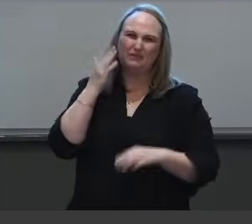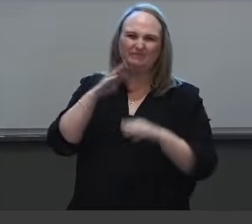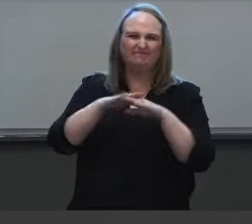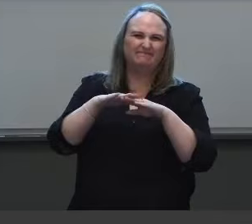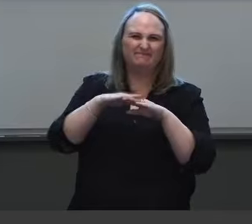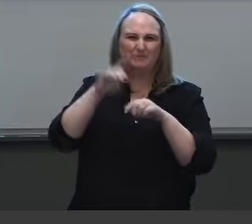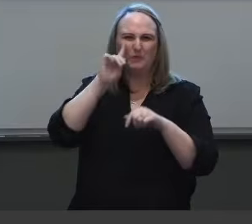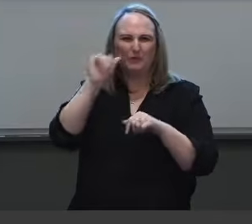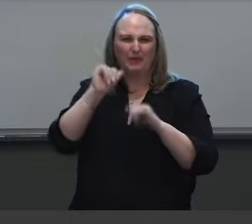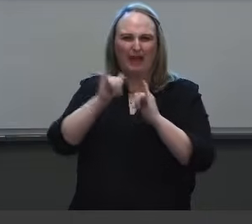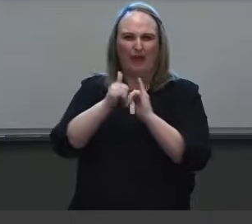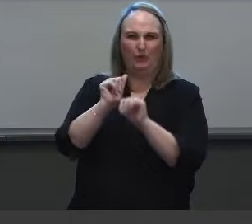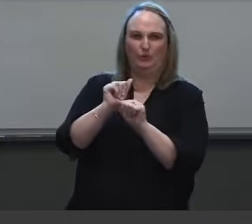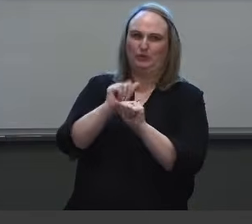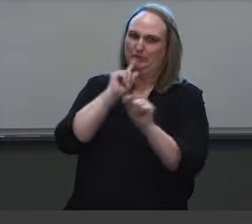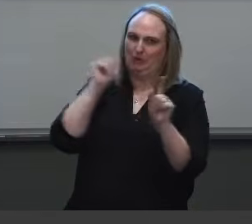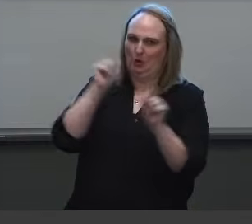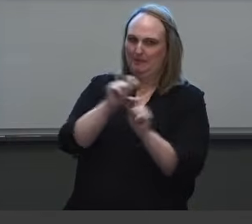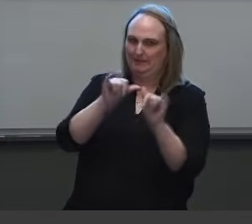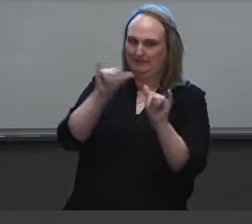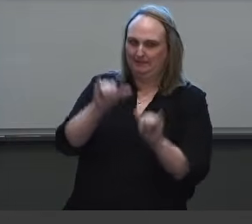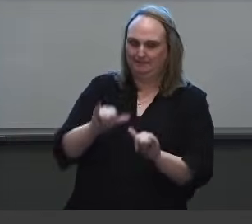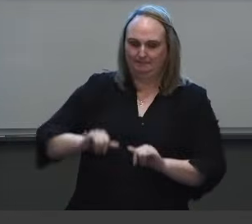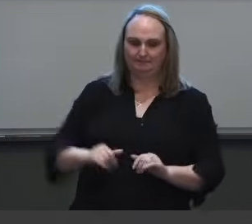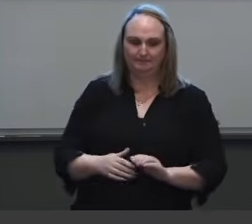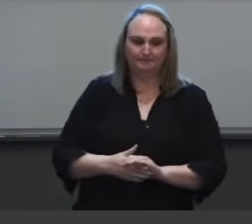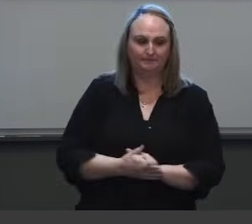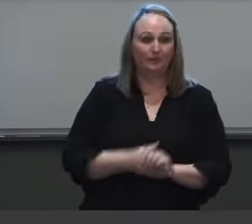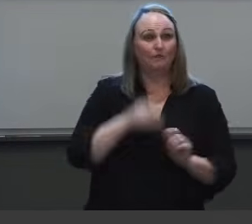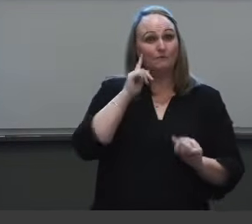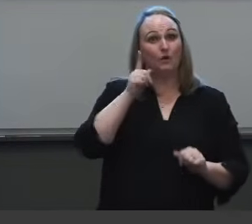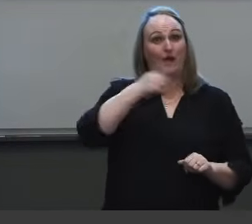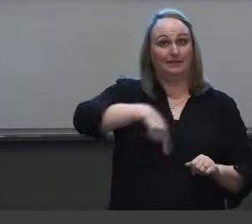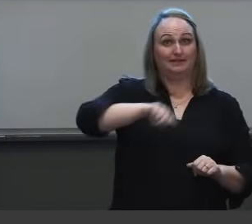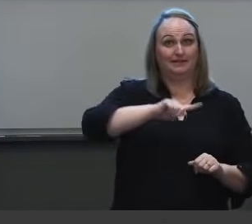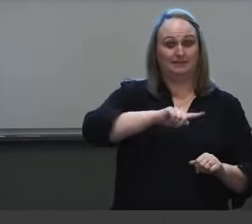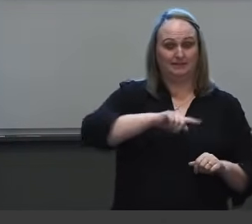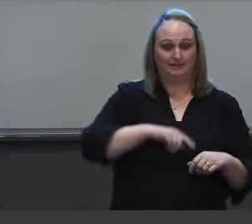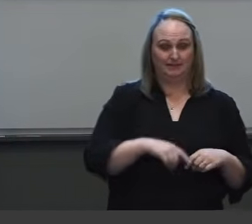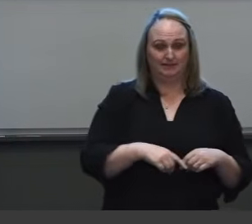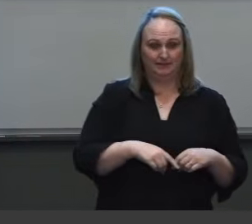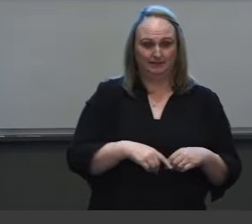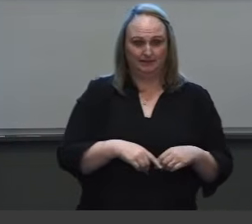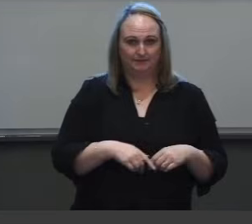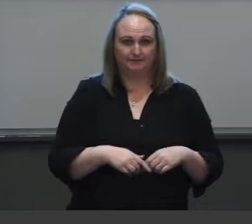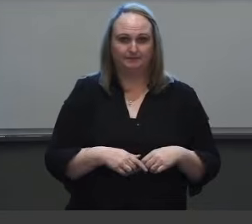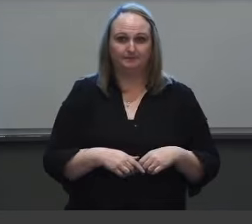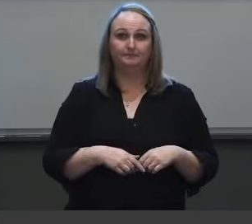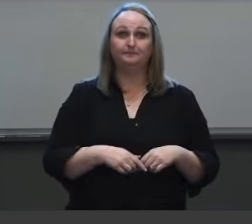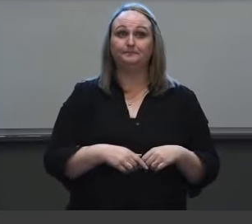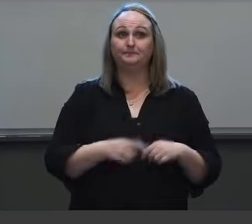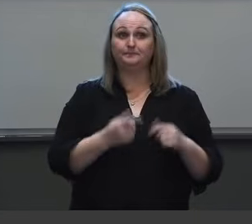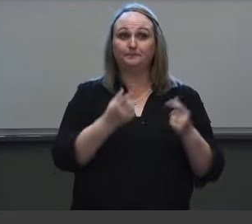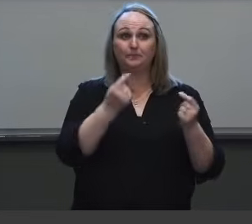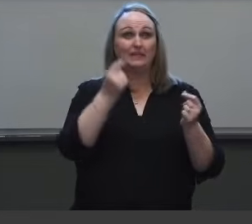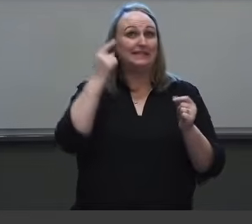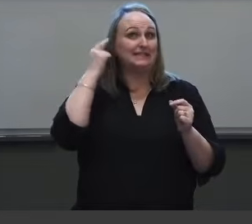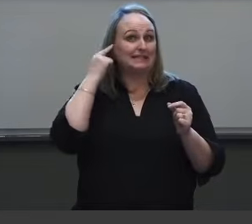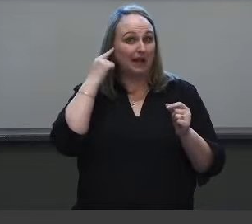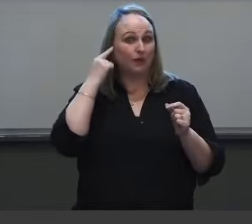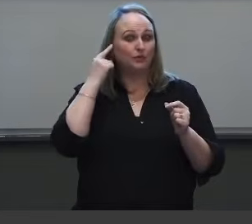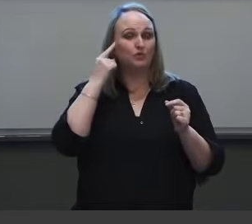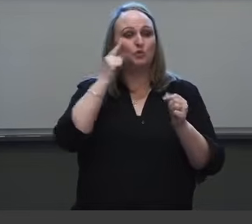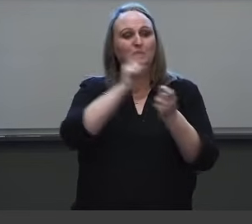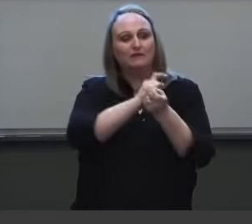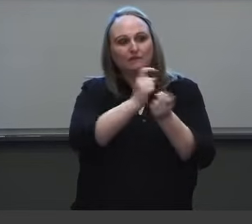explanation of the complex AI work. In our application, we converted sounds to